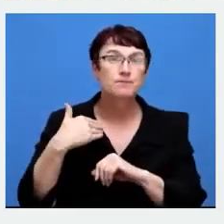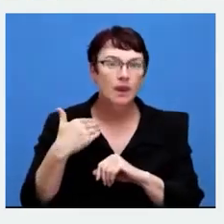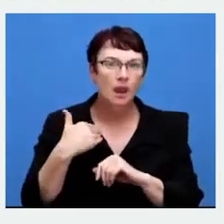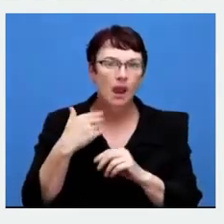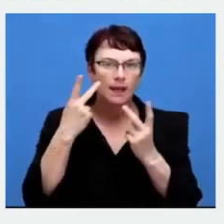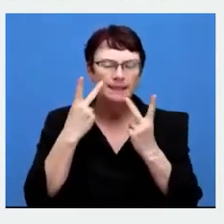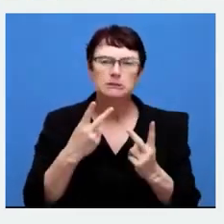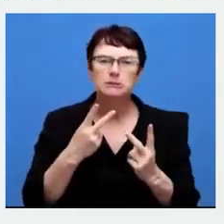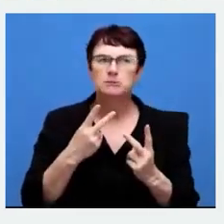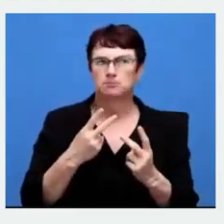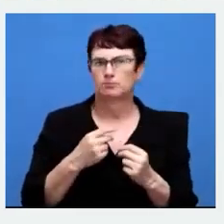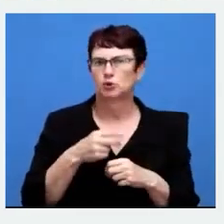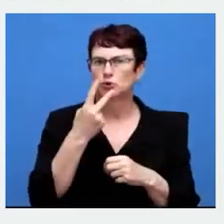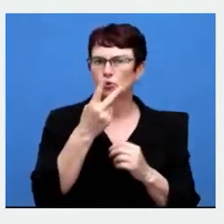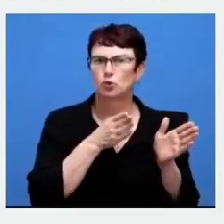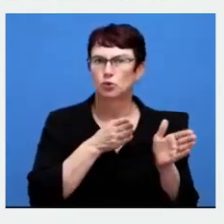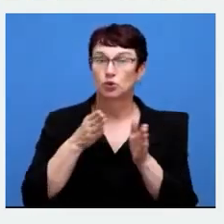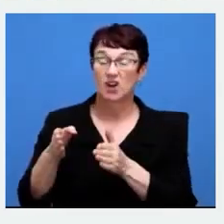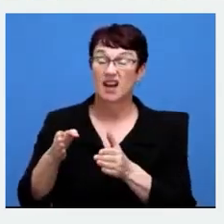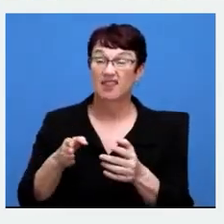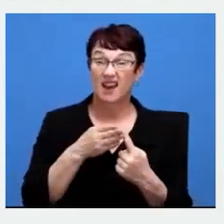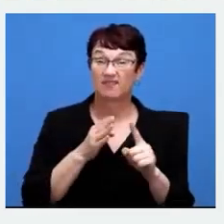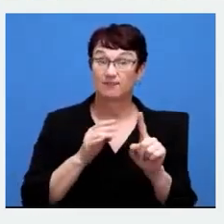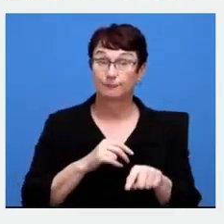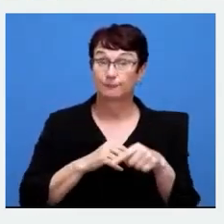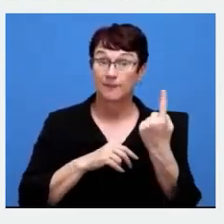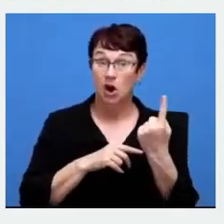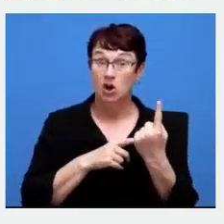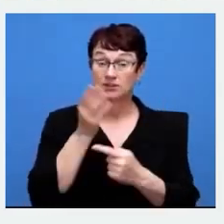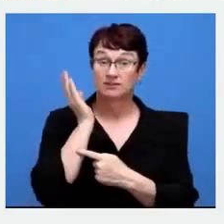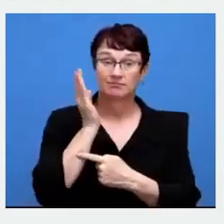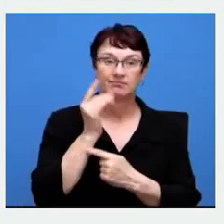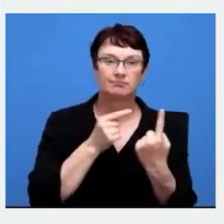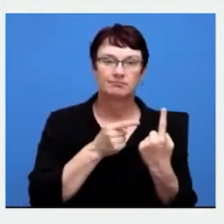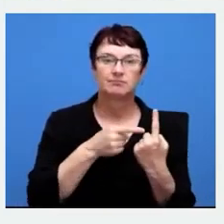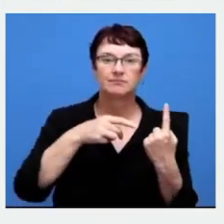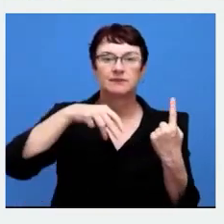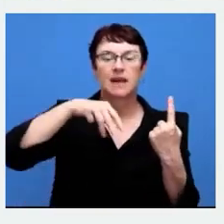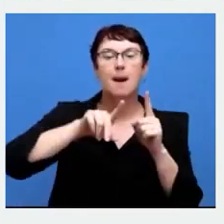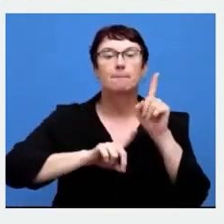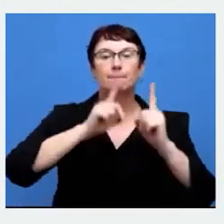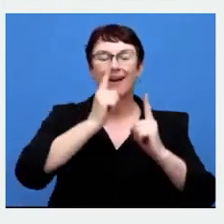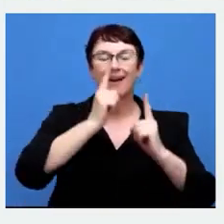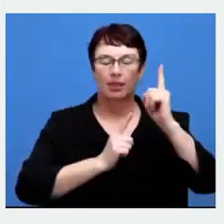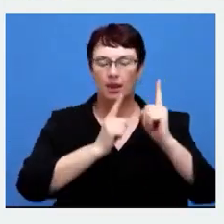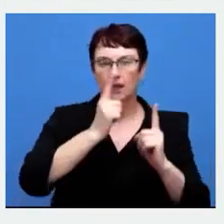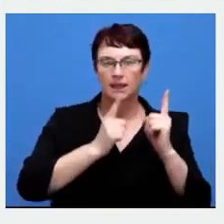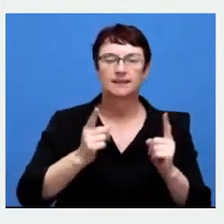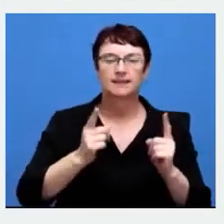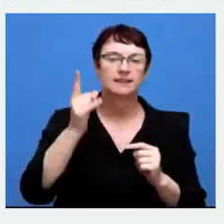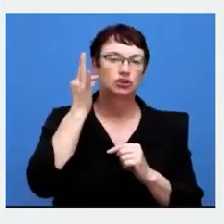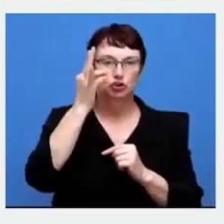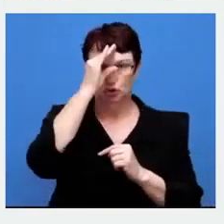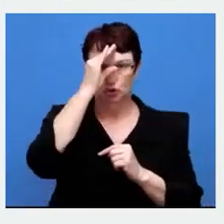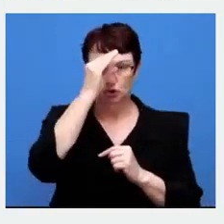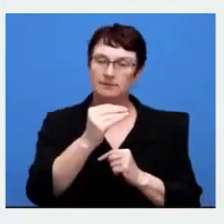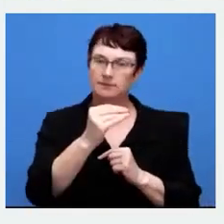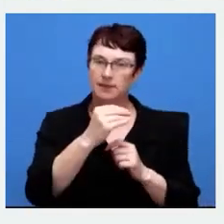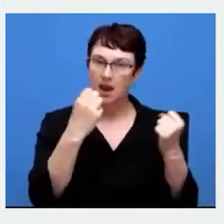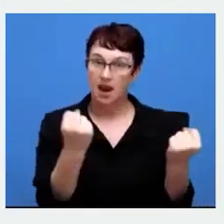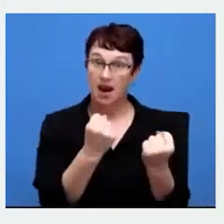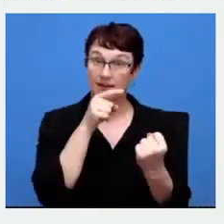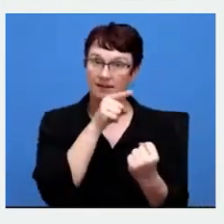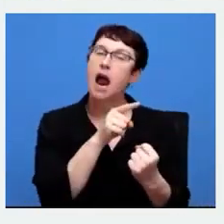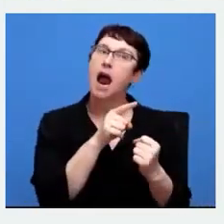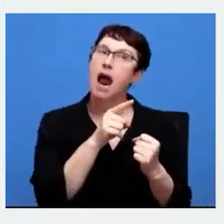pitch is going to be from the Milan's Gender Atlas, which is a manual for a more inclusive city. And then you will have 5